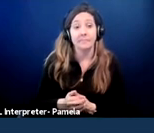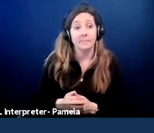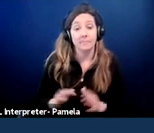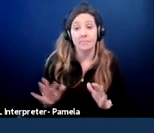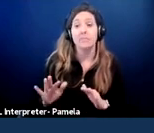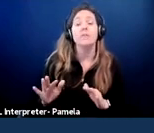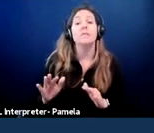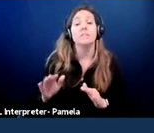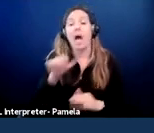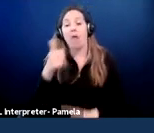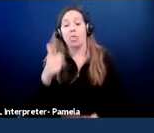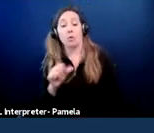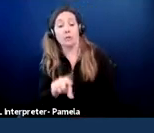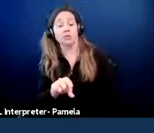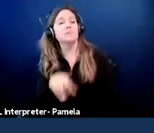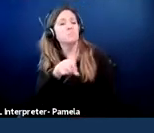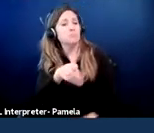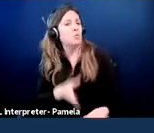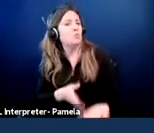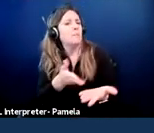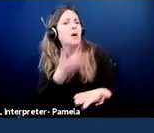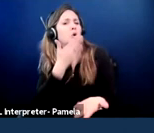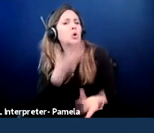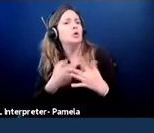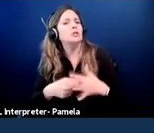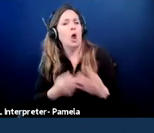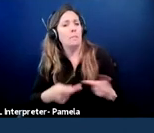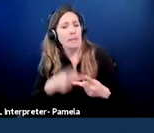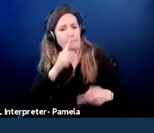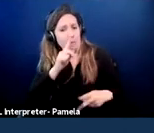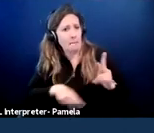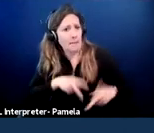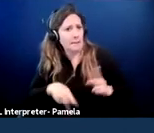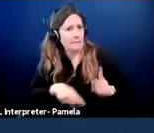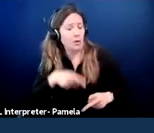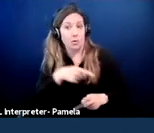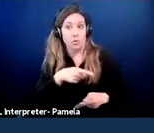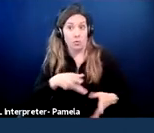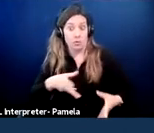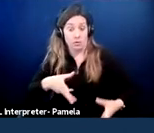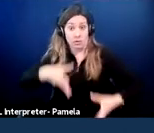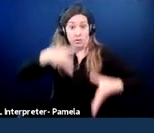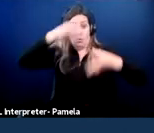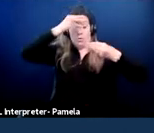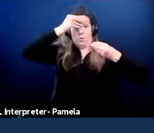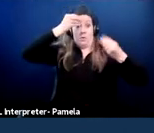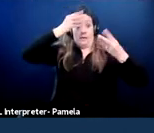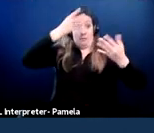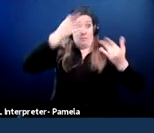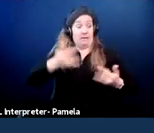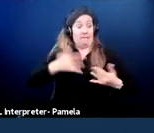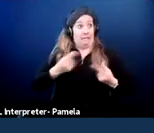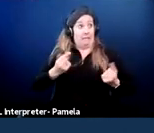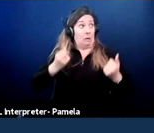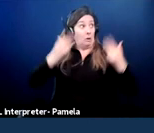What would you recommend as a good starting point for people who are appreciative of all this information, but maybe a little overwhelmed? So a